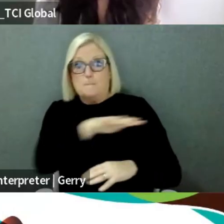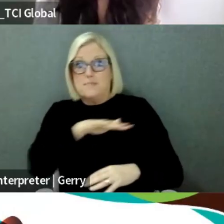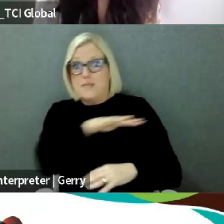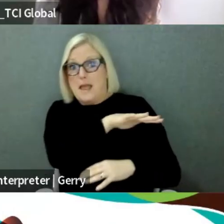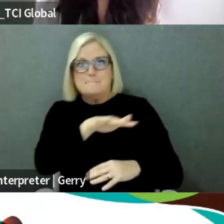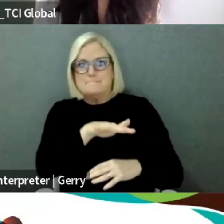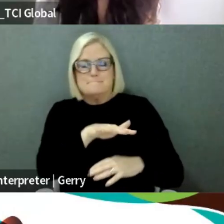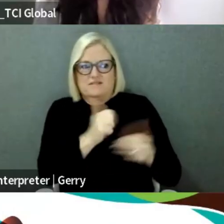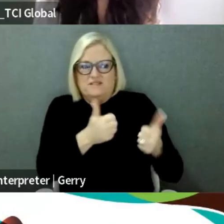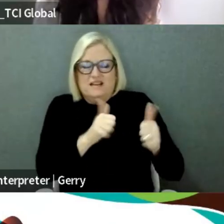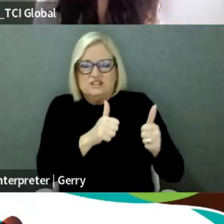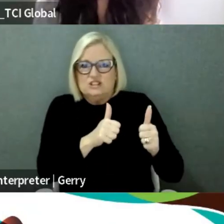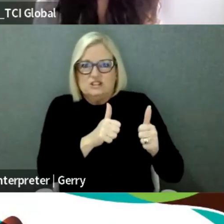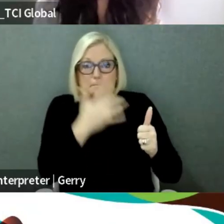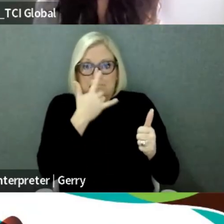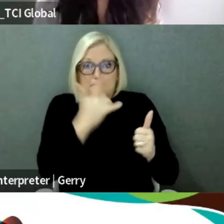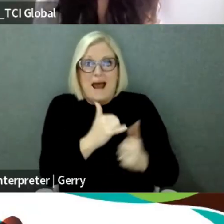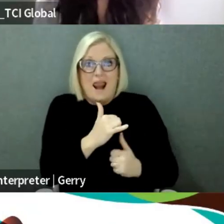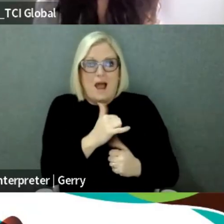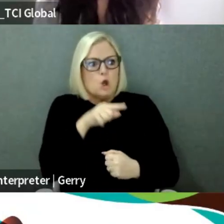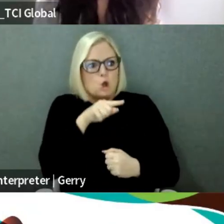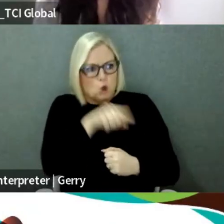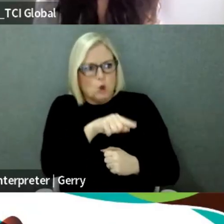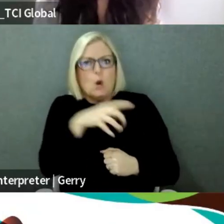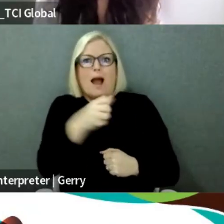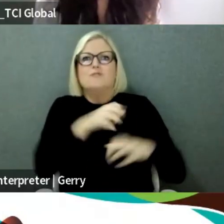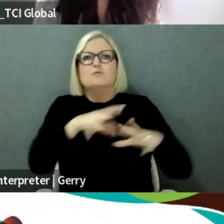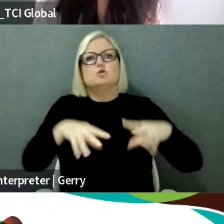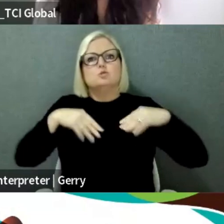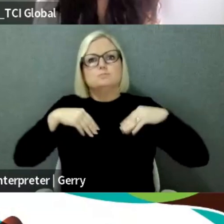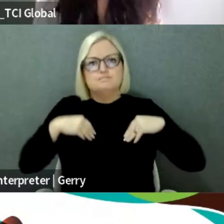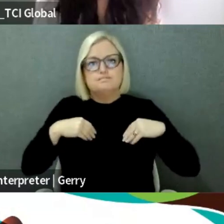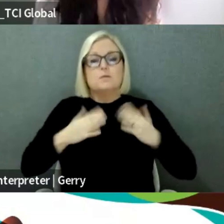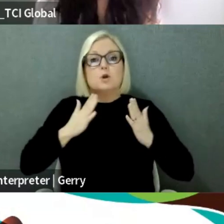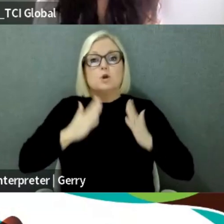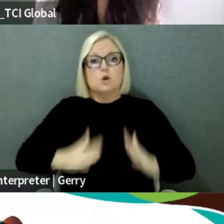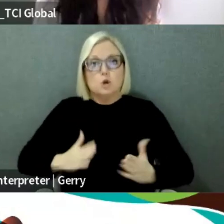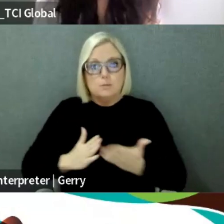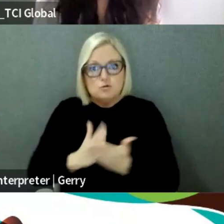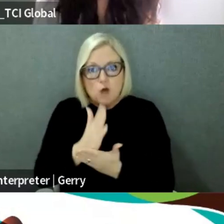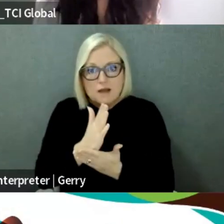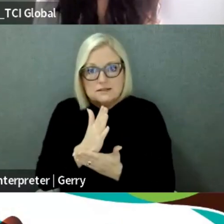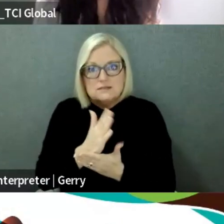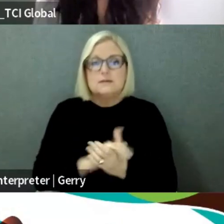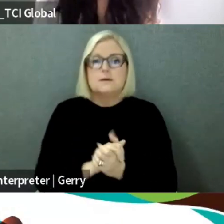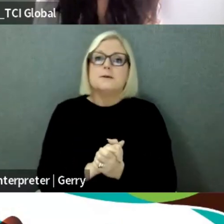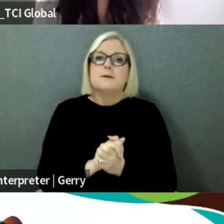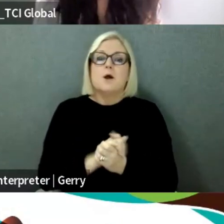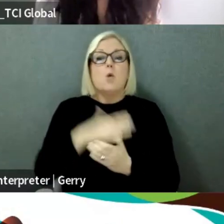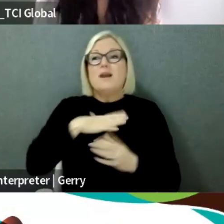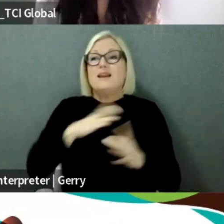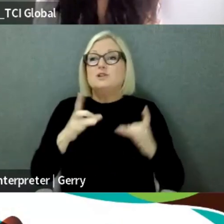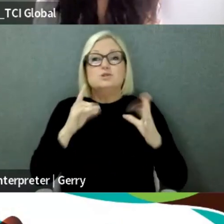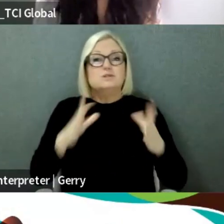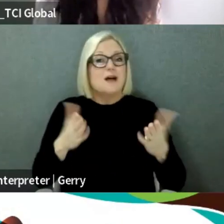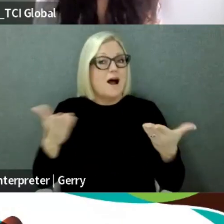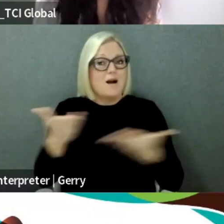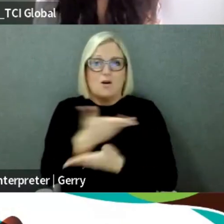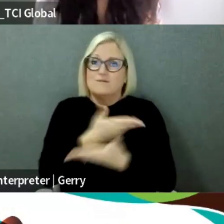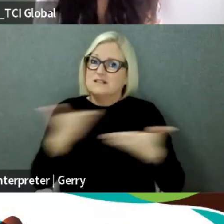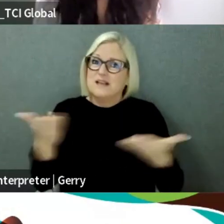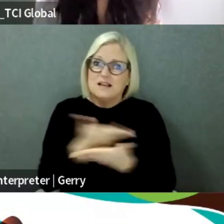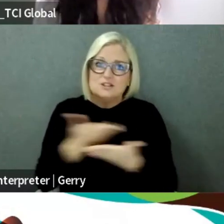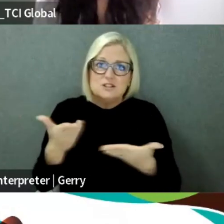and highlights the importance of engaging local leadership, creating dialogue, and having that